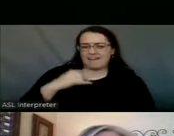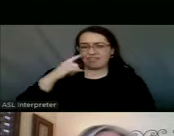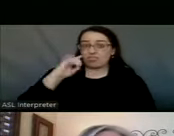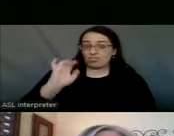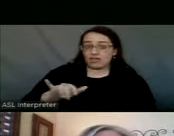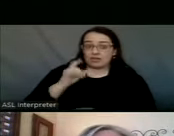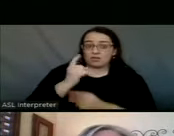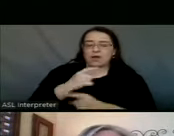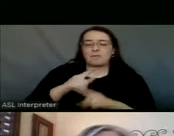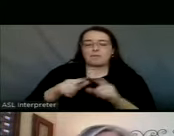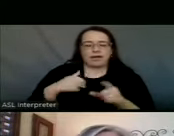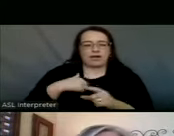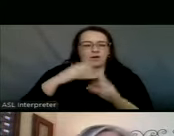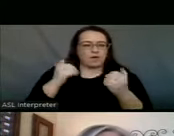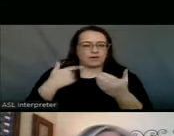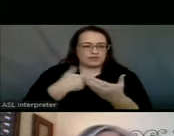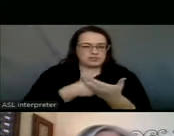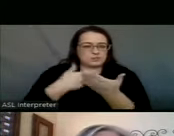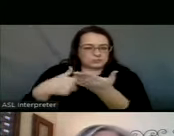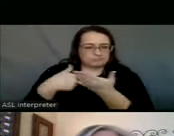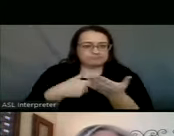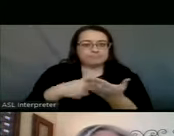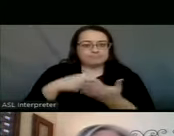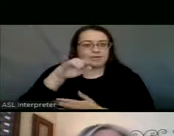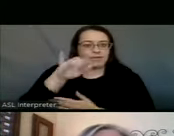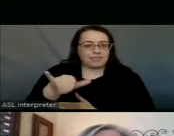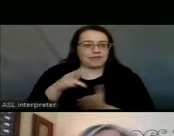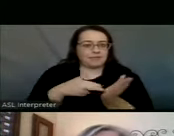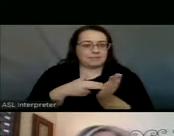the answer, but I thought it was important for us to go ahead and address that.